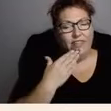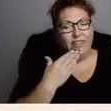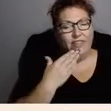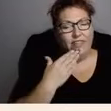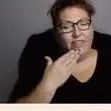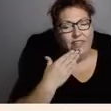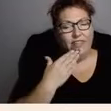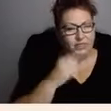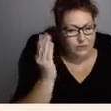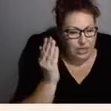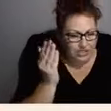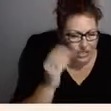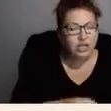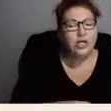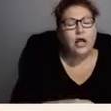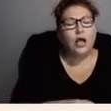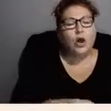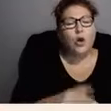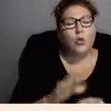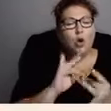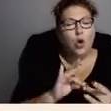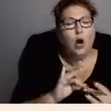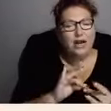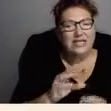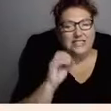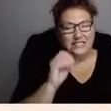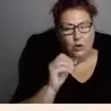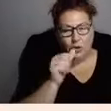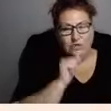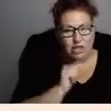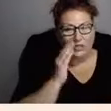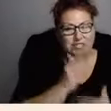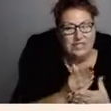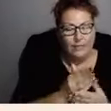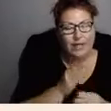zero tolerance, stopping the silent epidemic.